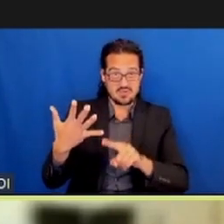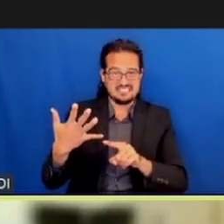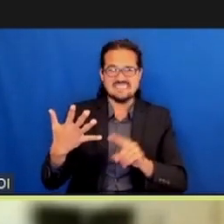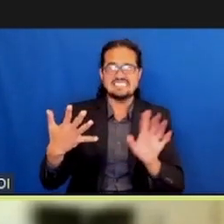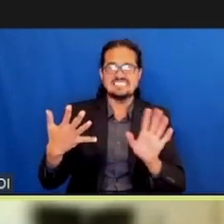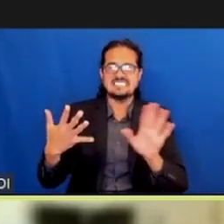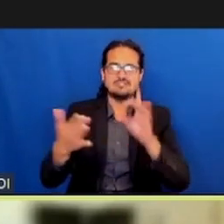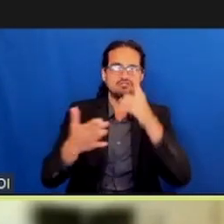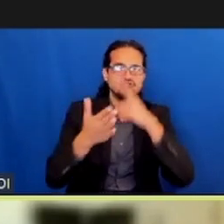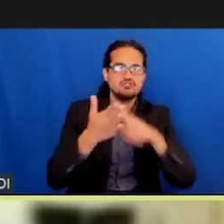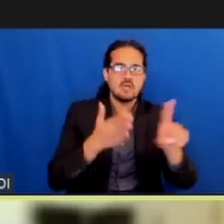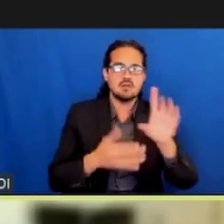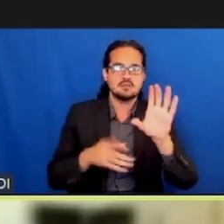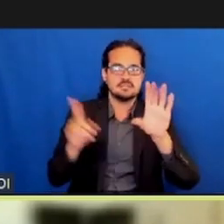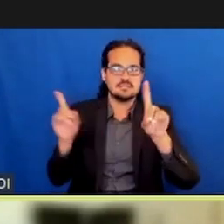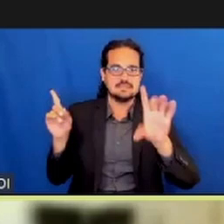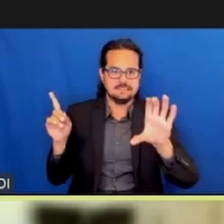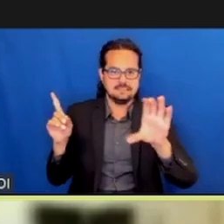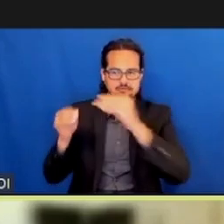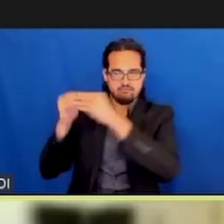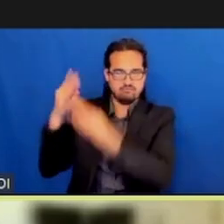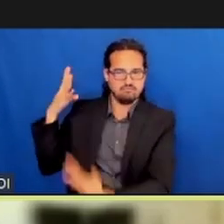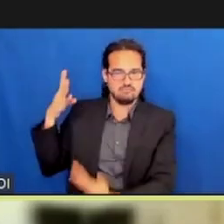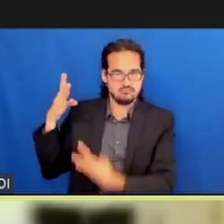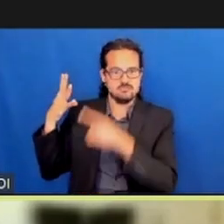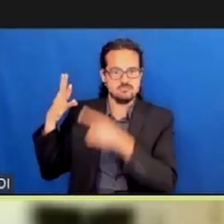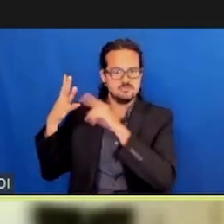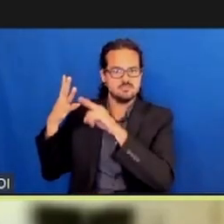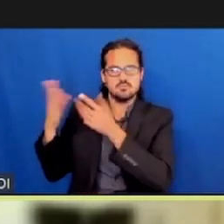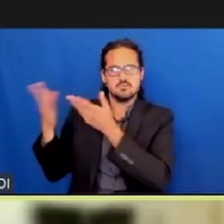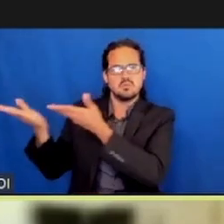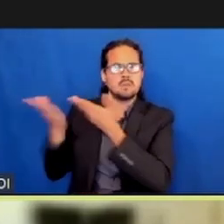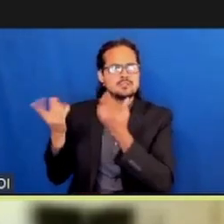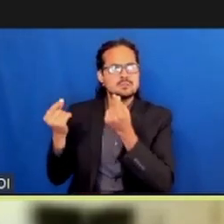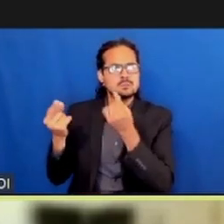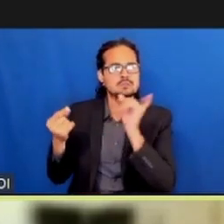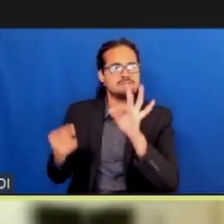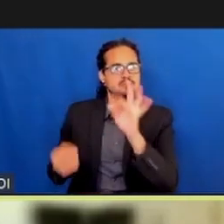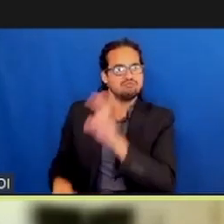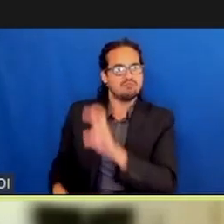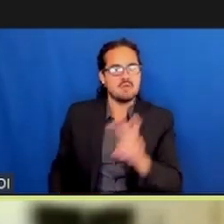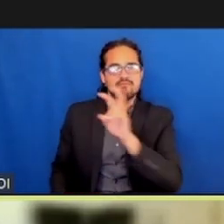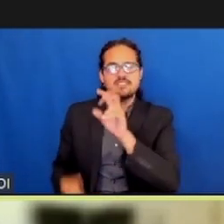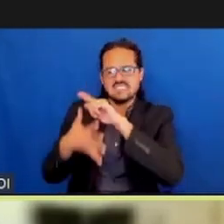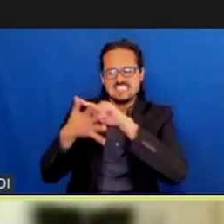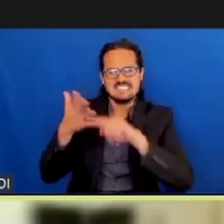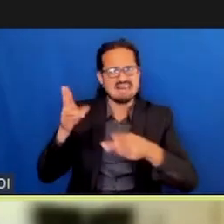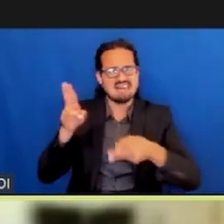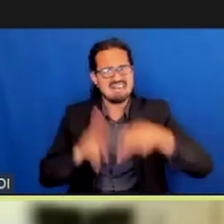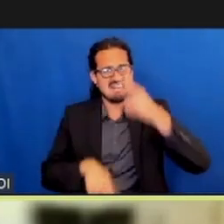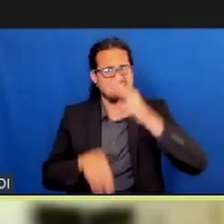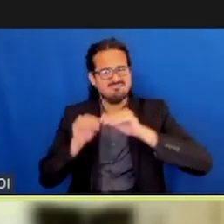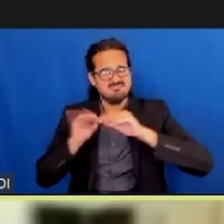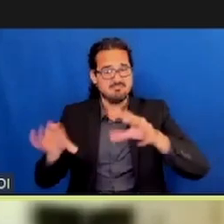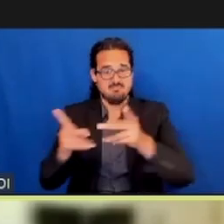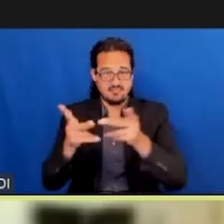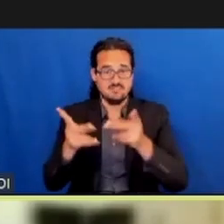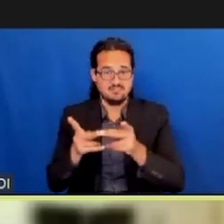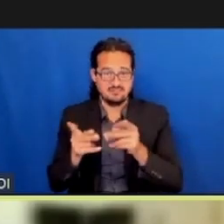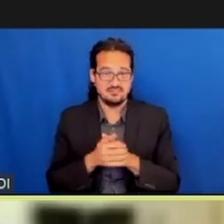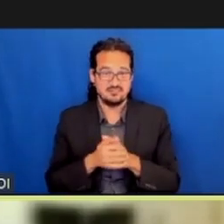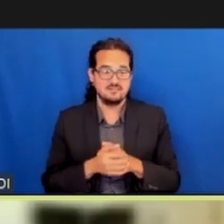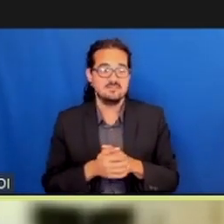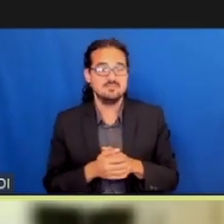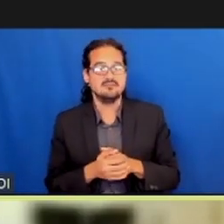I think that Dr. Willis talked about most of this. The point I want to bring up is, again, some of my ID colleagues have brought up this specific idea that